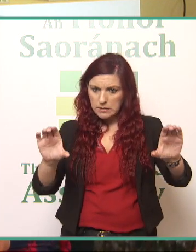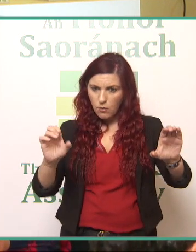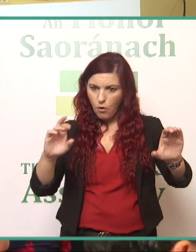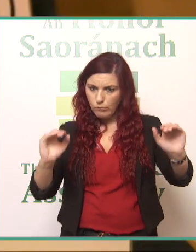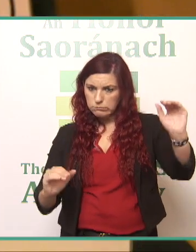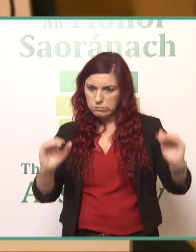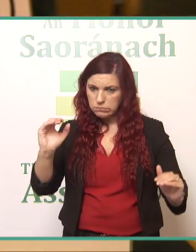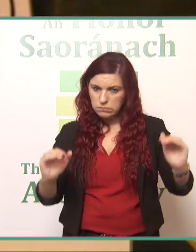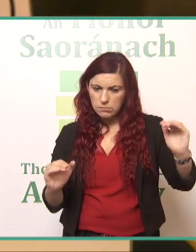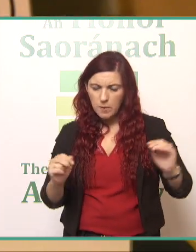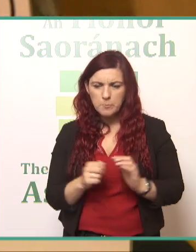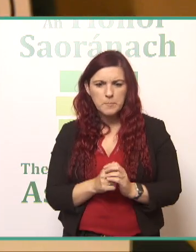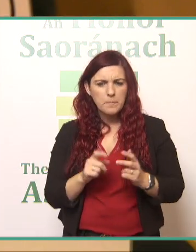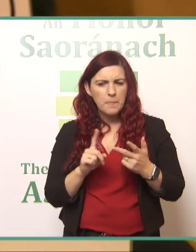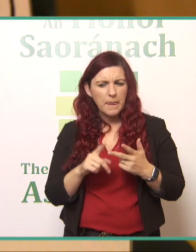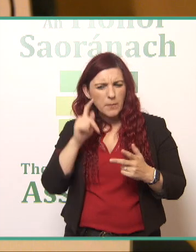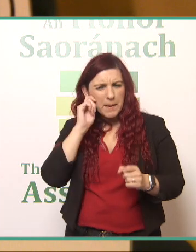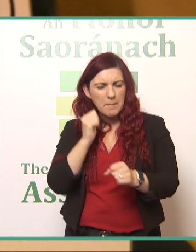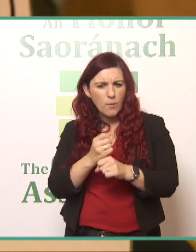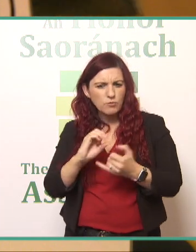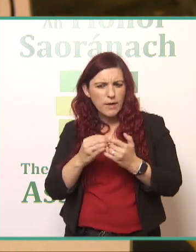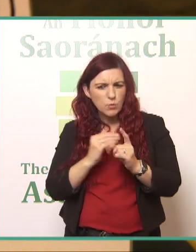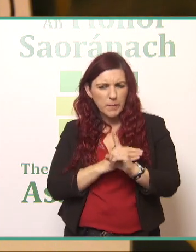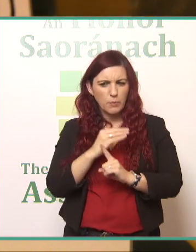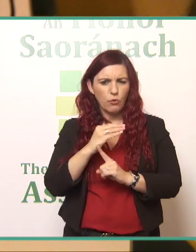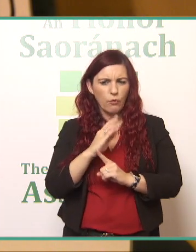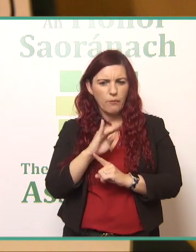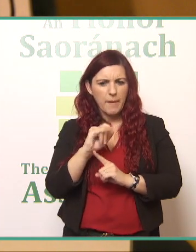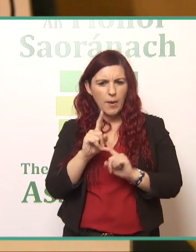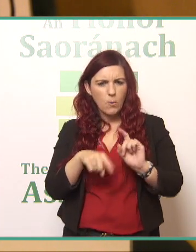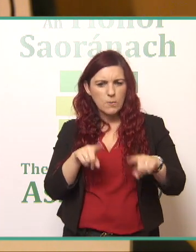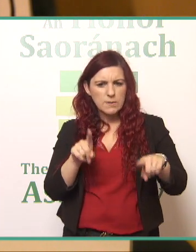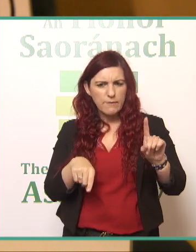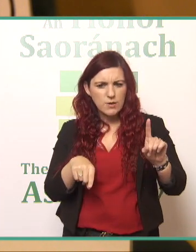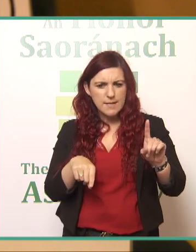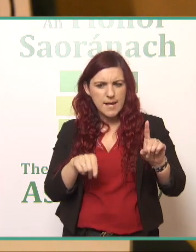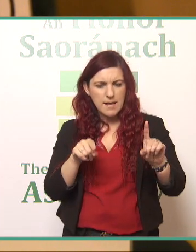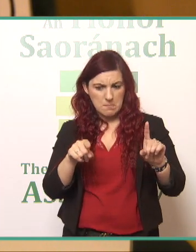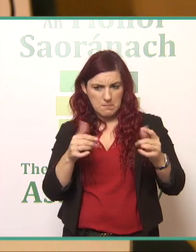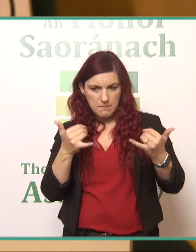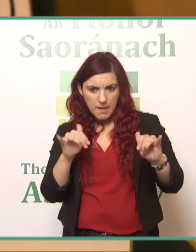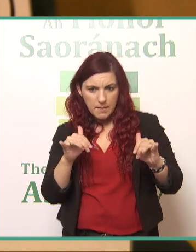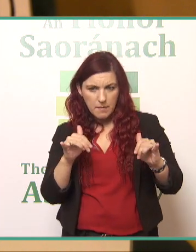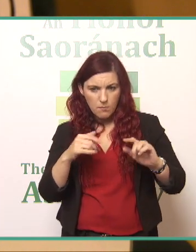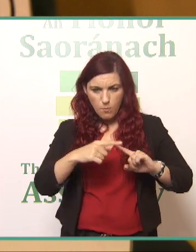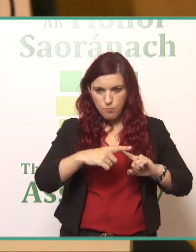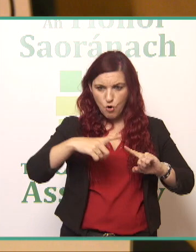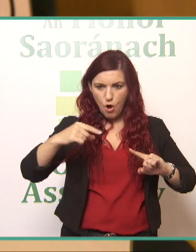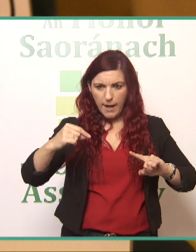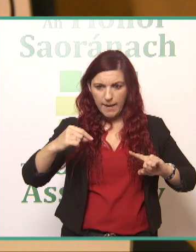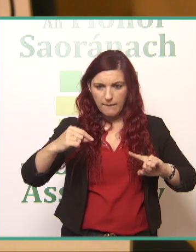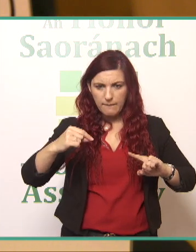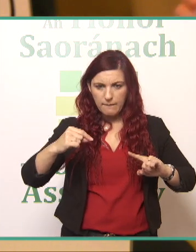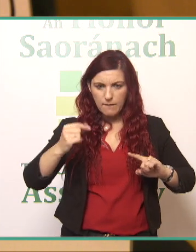we're trying to enhance biodiversity, is there a possibility that broadleaf